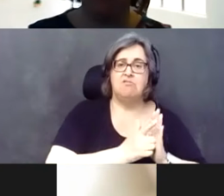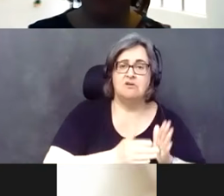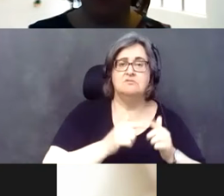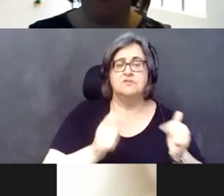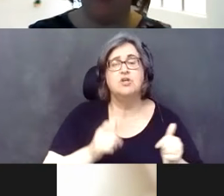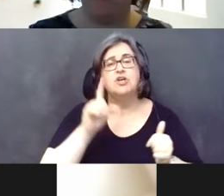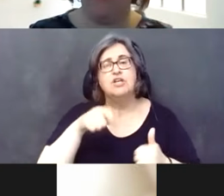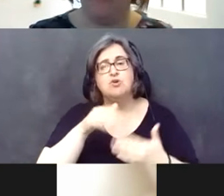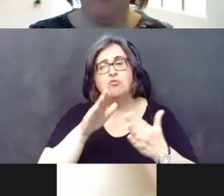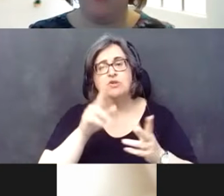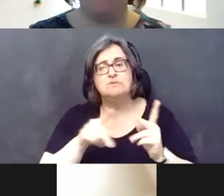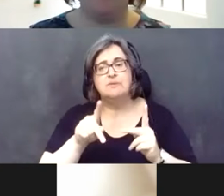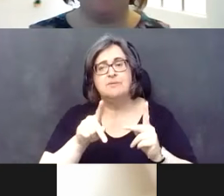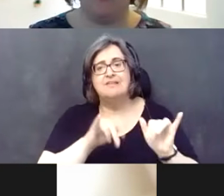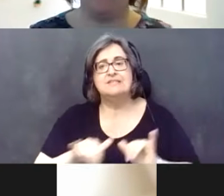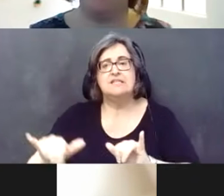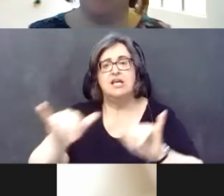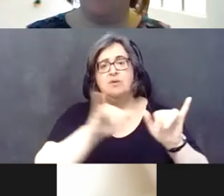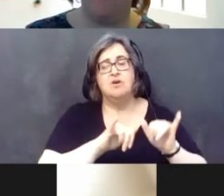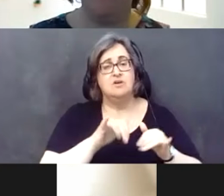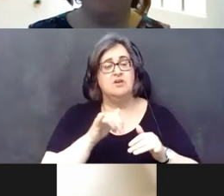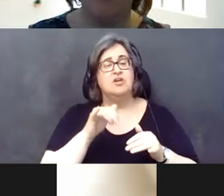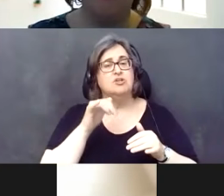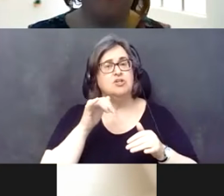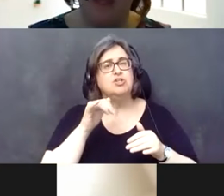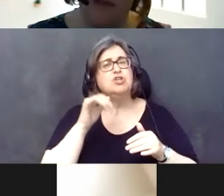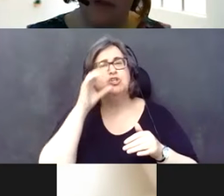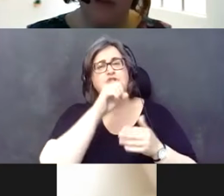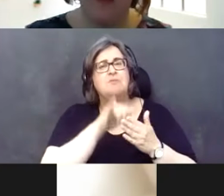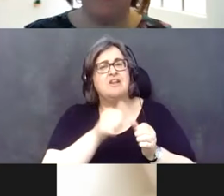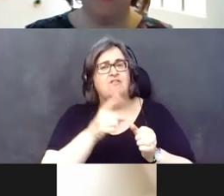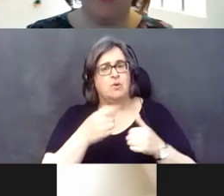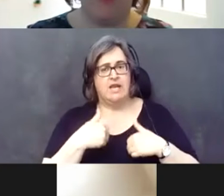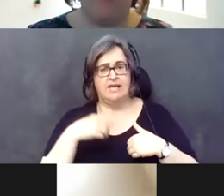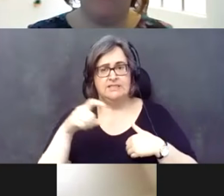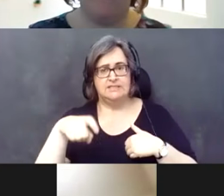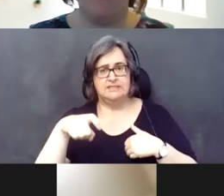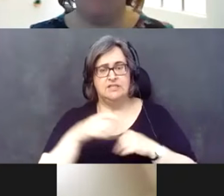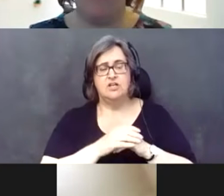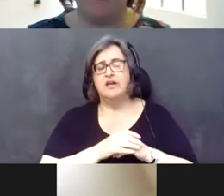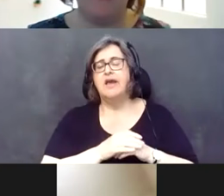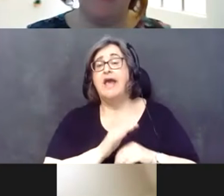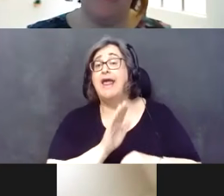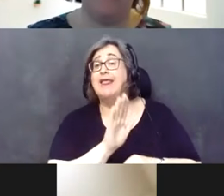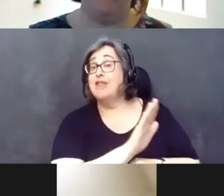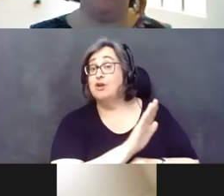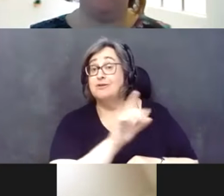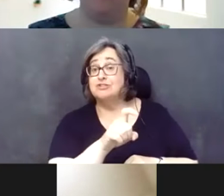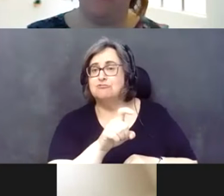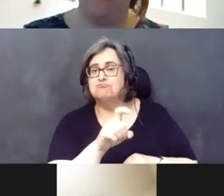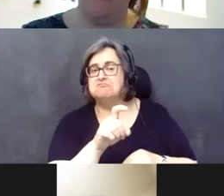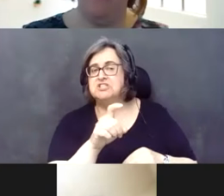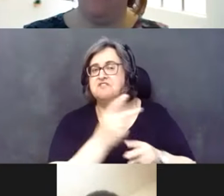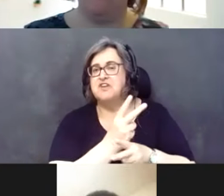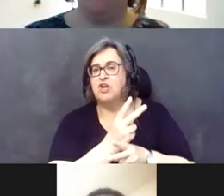way, as if everyone they're working with has some kind of need, and their job is to figure out what that need is and